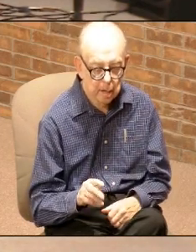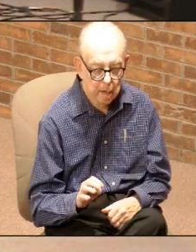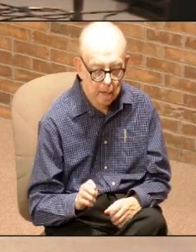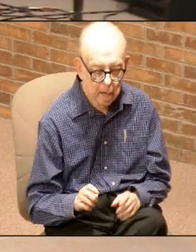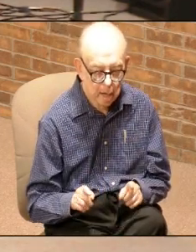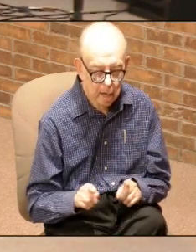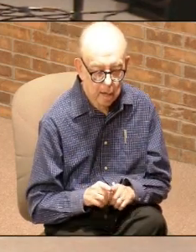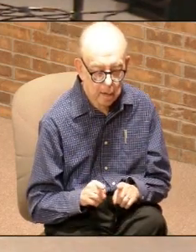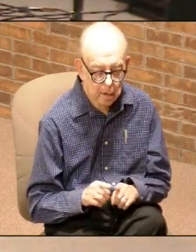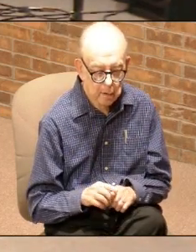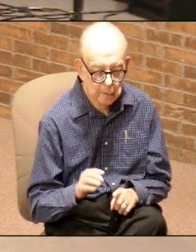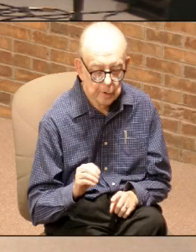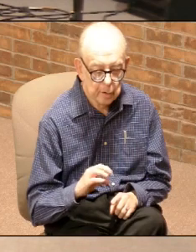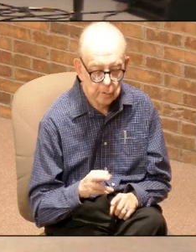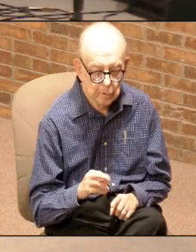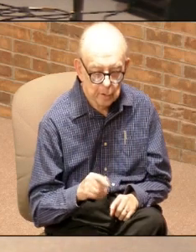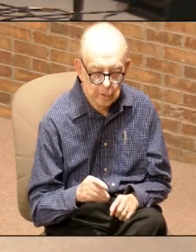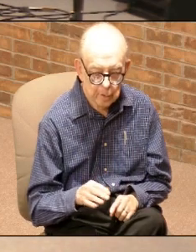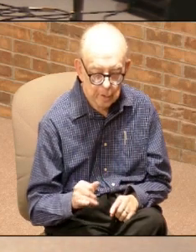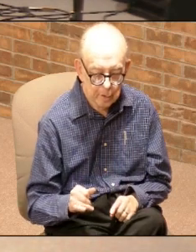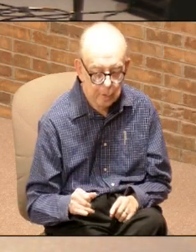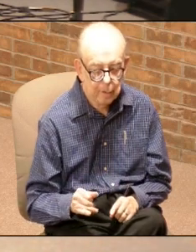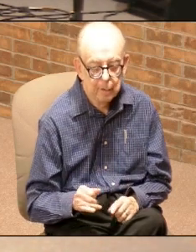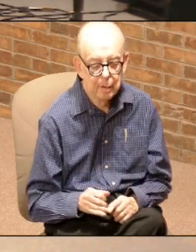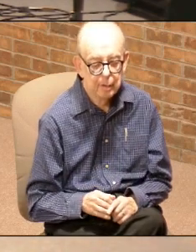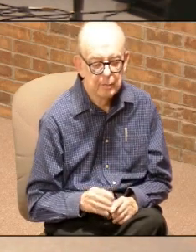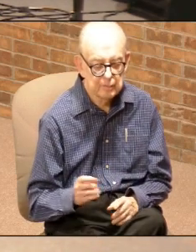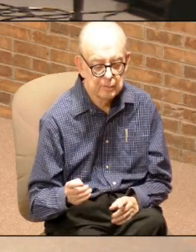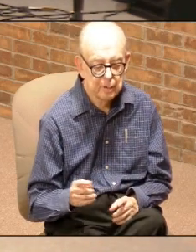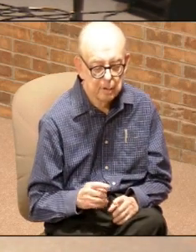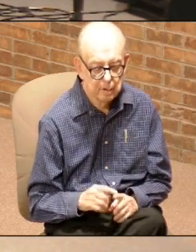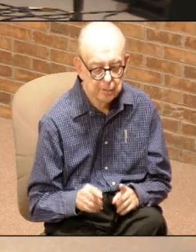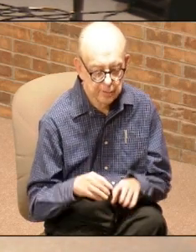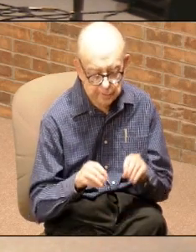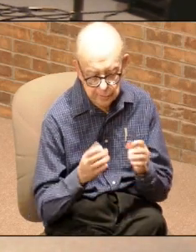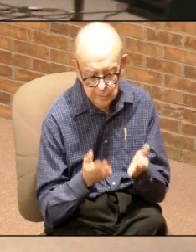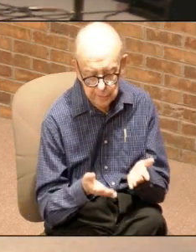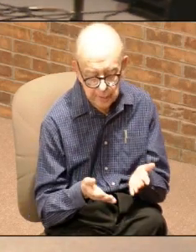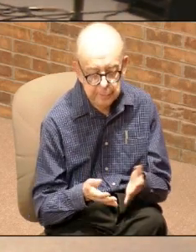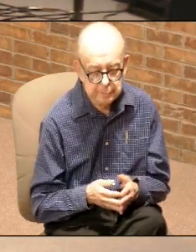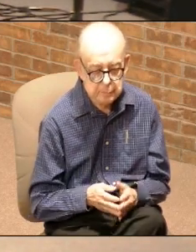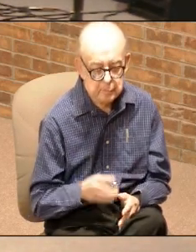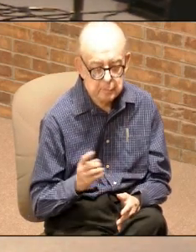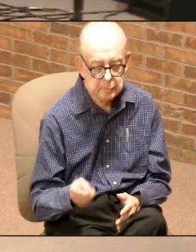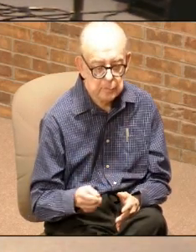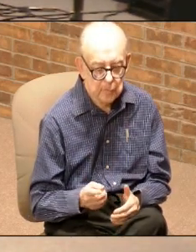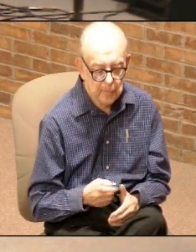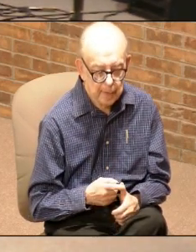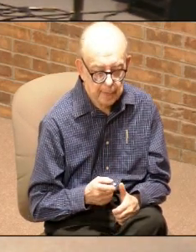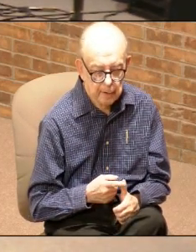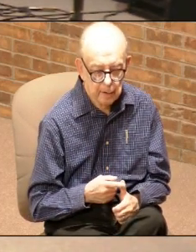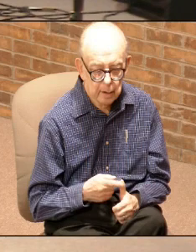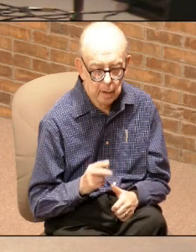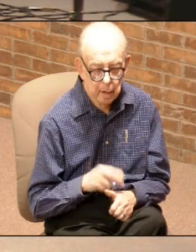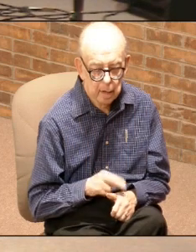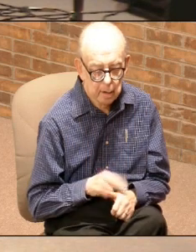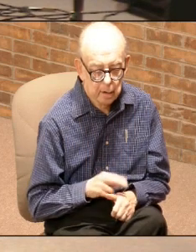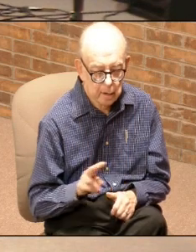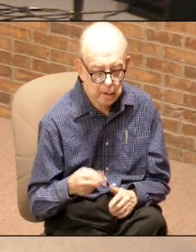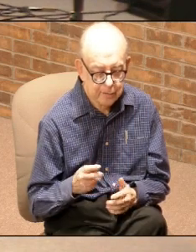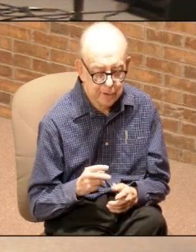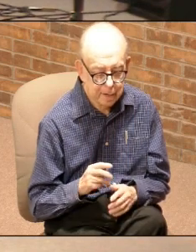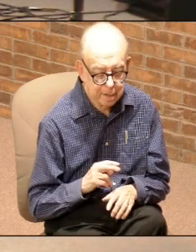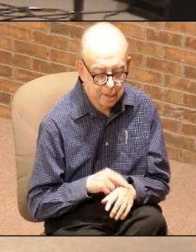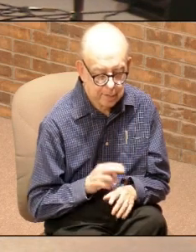was also McCrory's. McCrory, yeah. They were there. There was the First National Bank. There was the Second